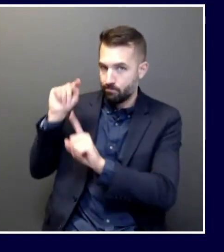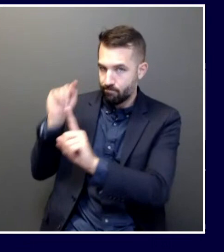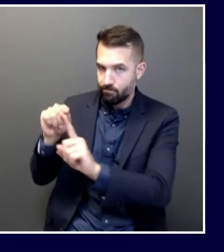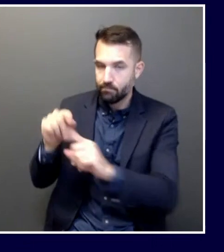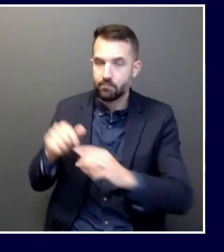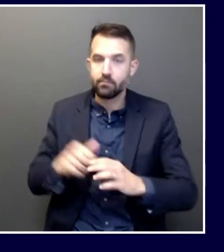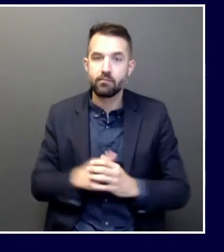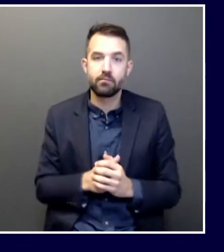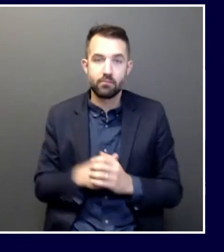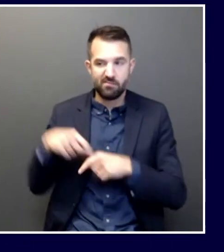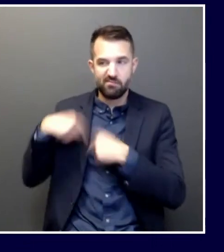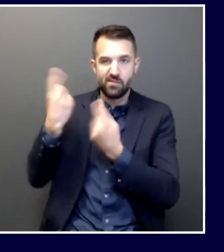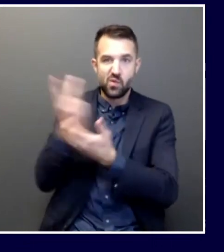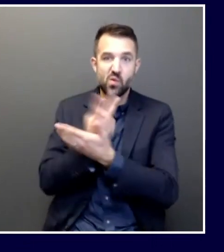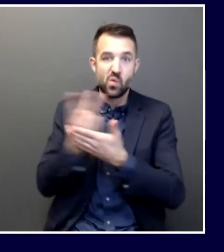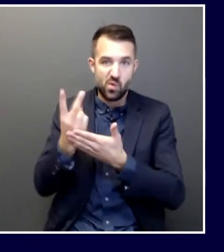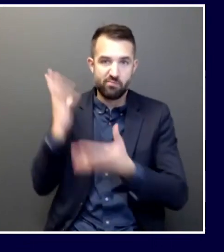period.